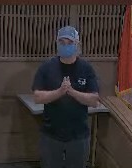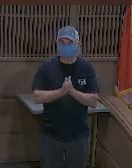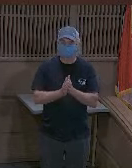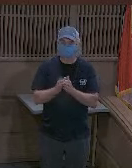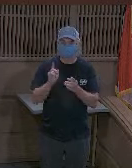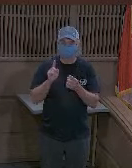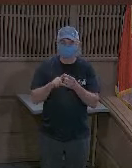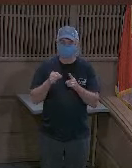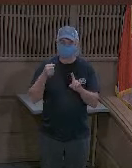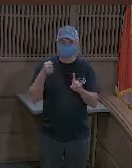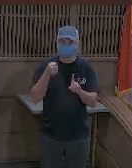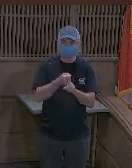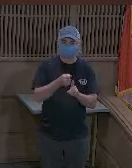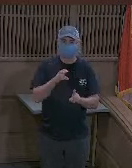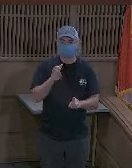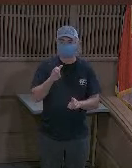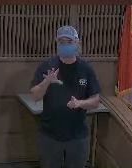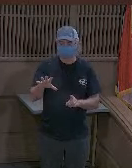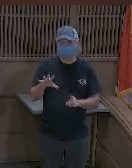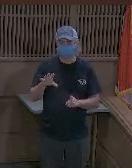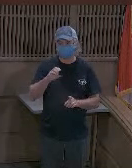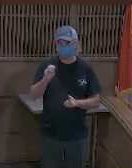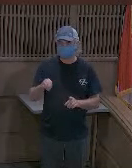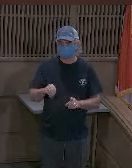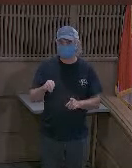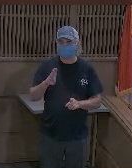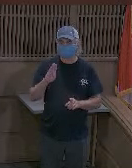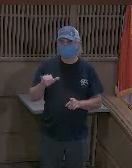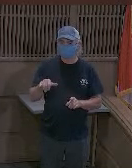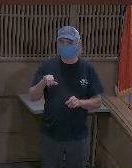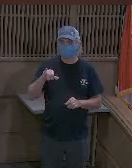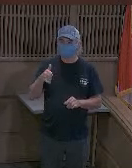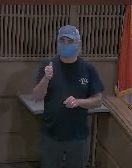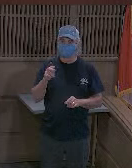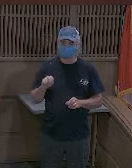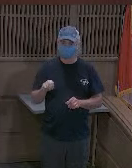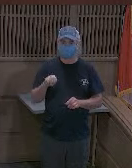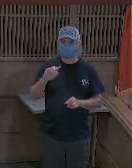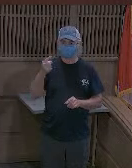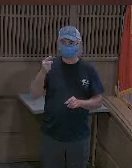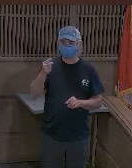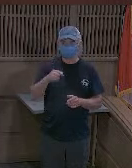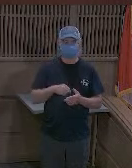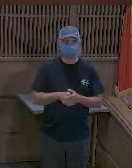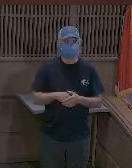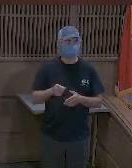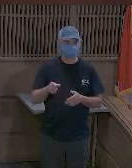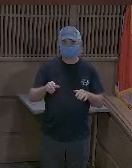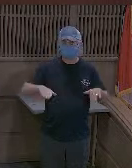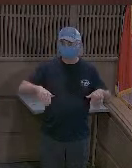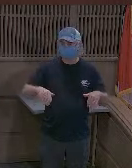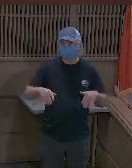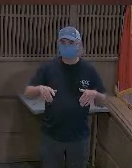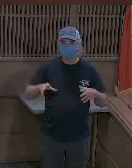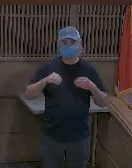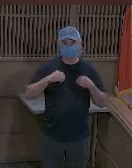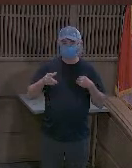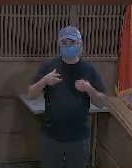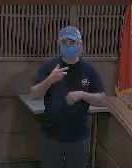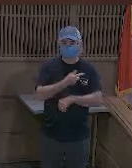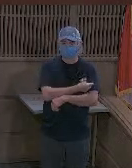least 75% by January 1st. So please, if you haven't had your vaccine yet, be a part